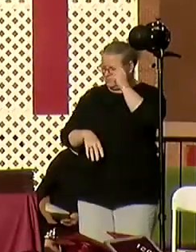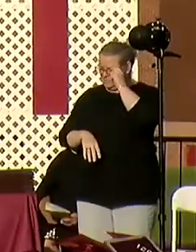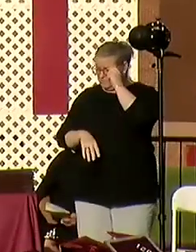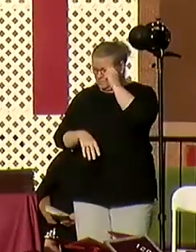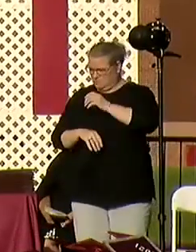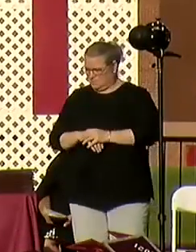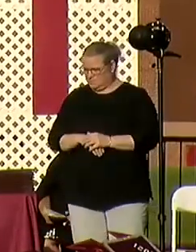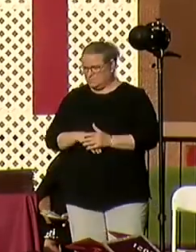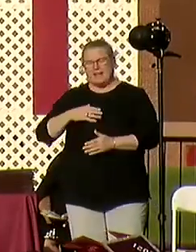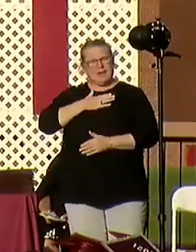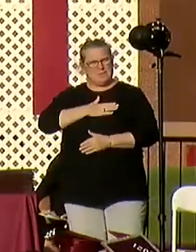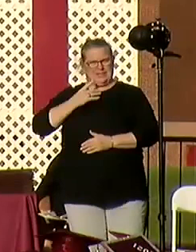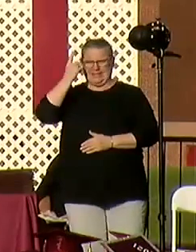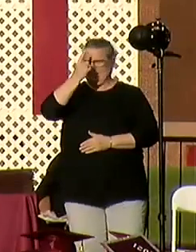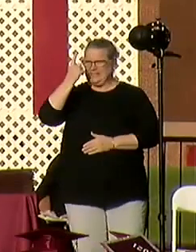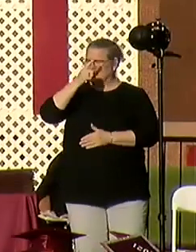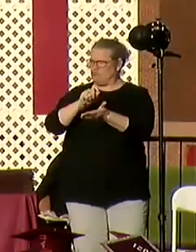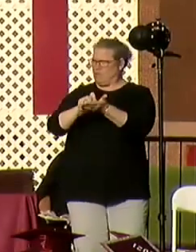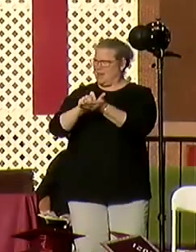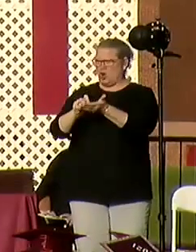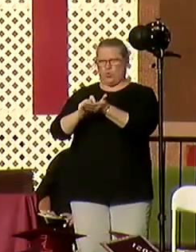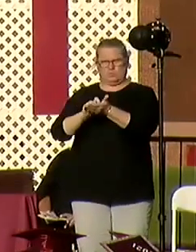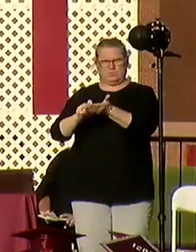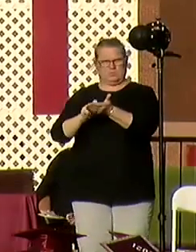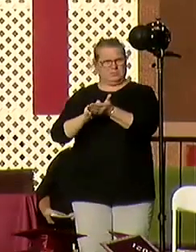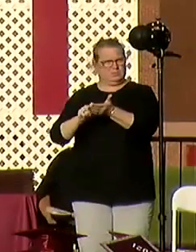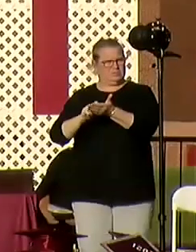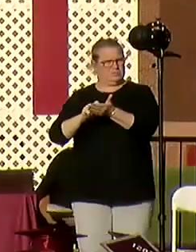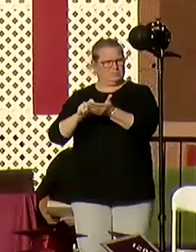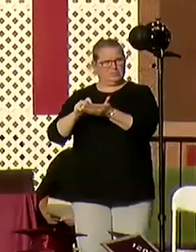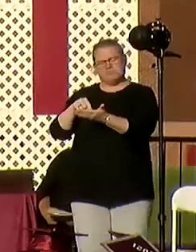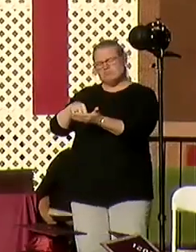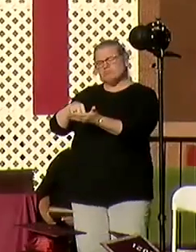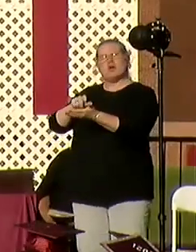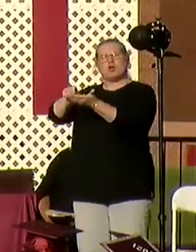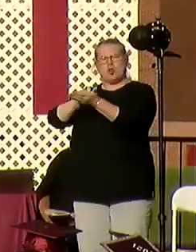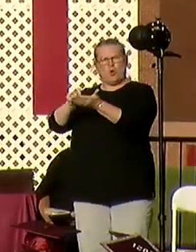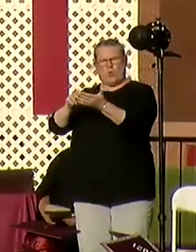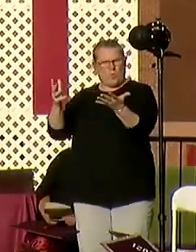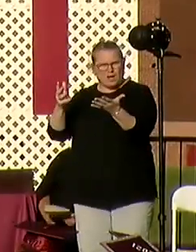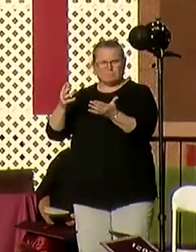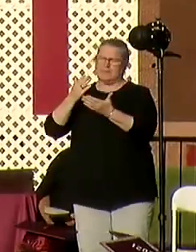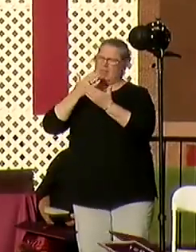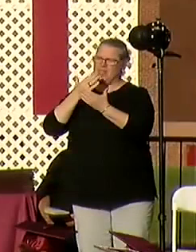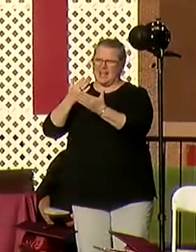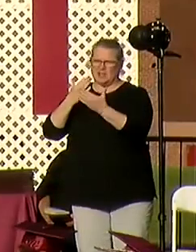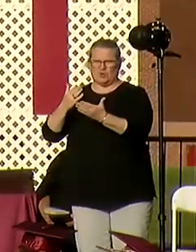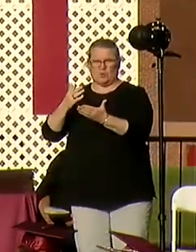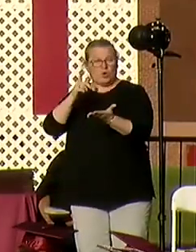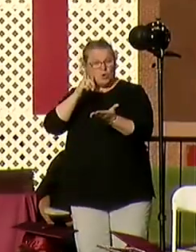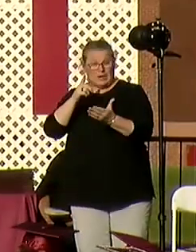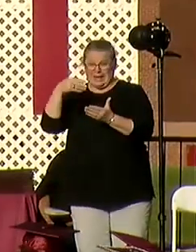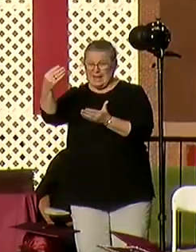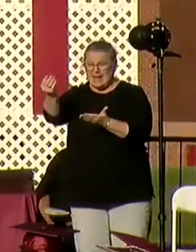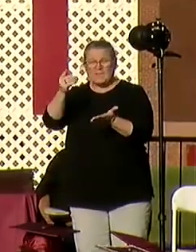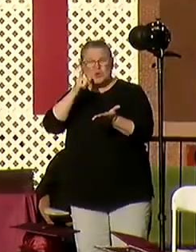please consider writing a note of thanks to your family members, teachers, coaches,